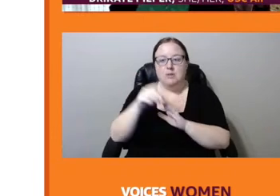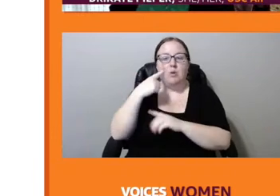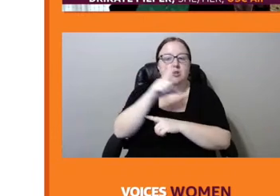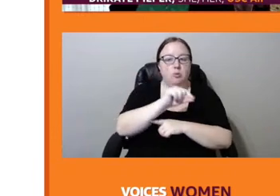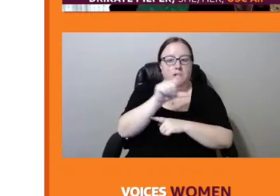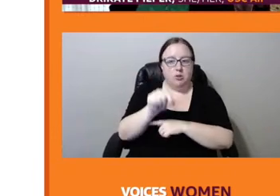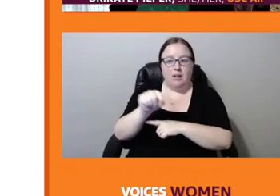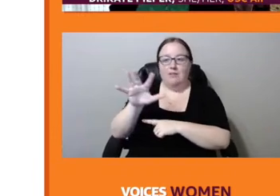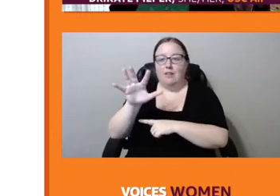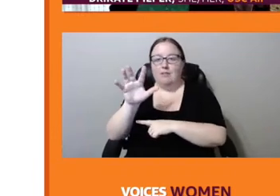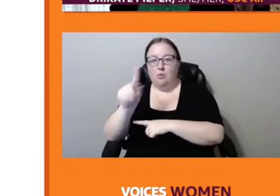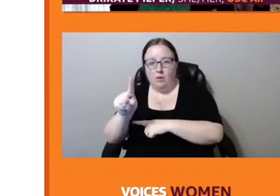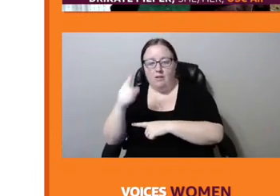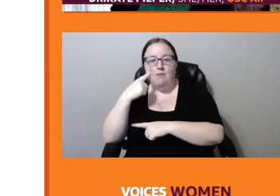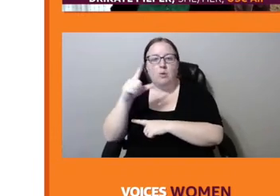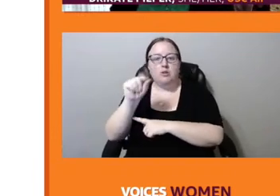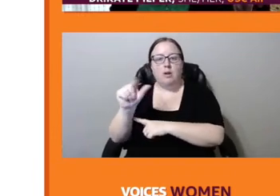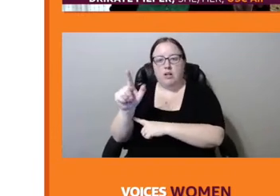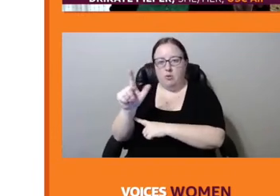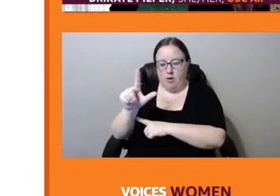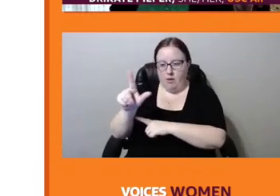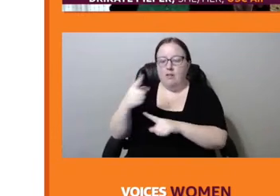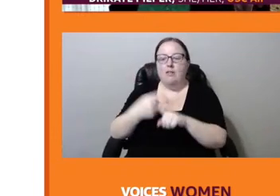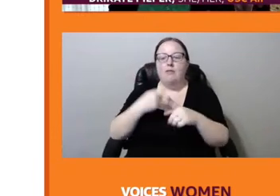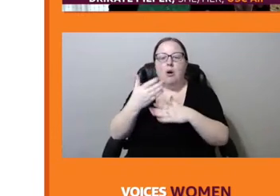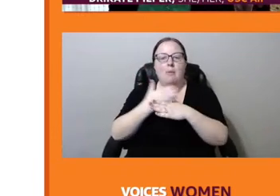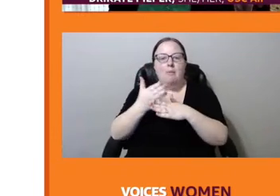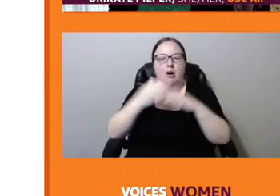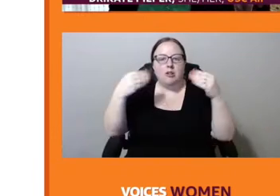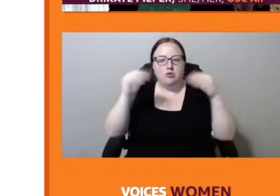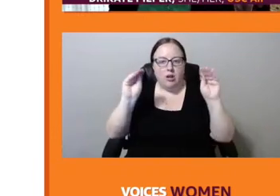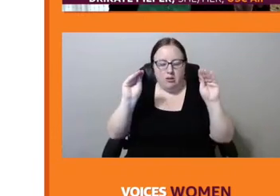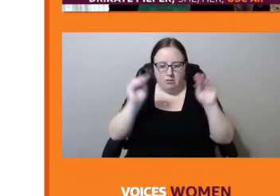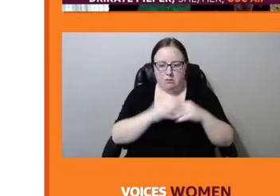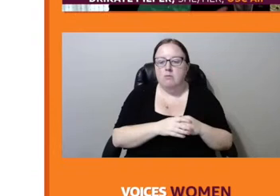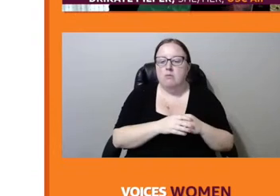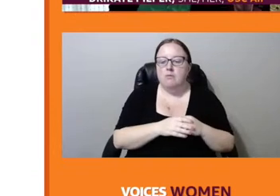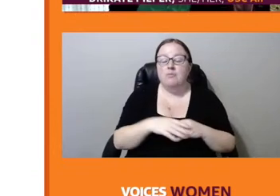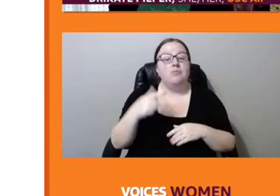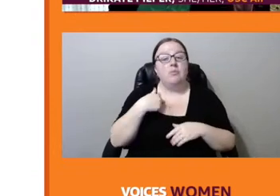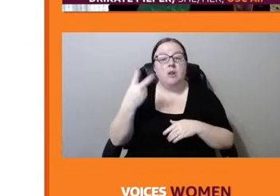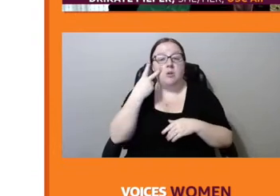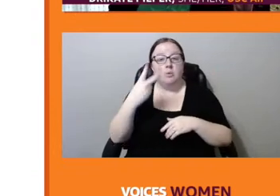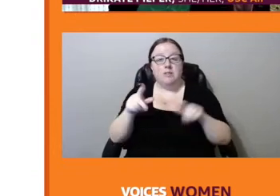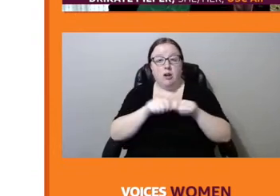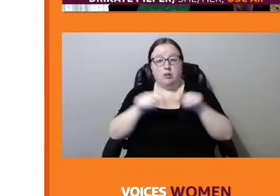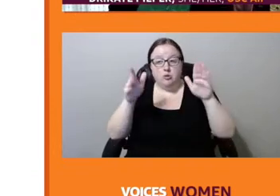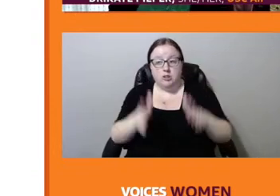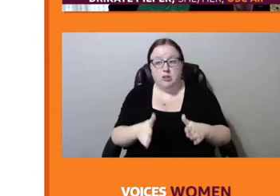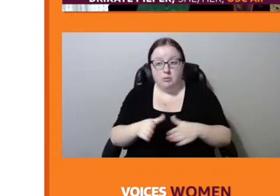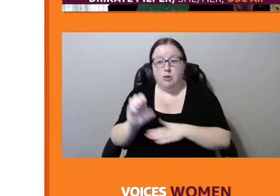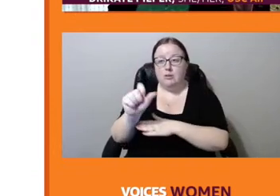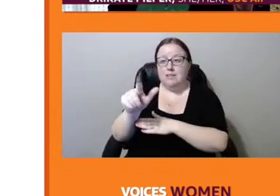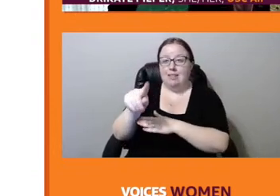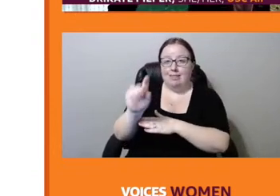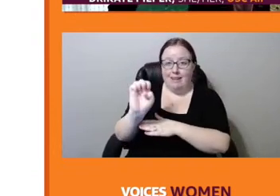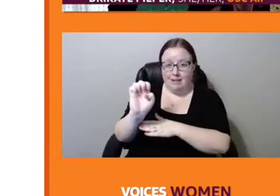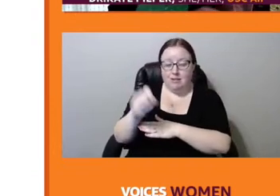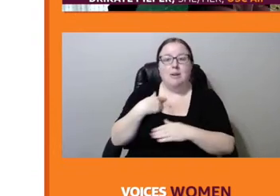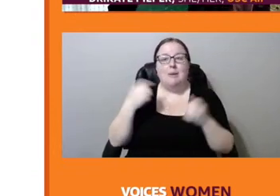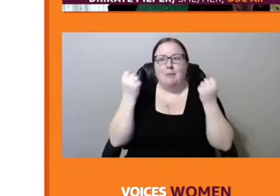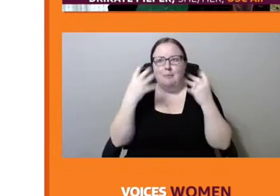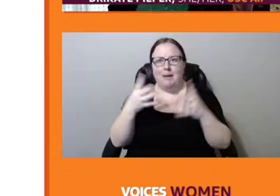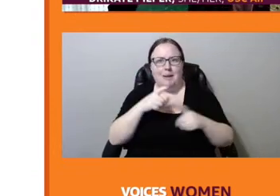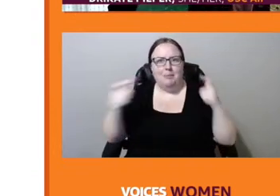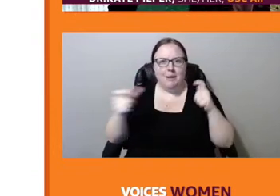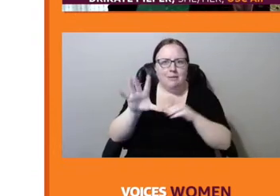and 51 in 2021 based on market share. We also look at the distributor slates of major and mini major companies